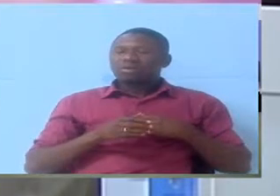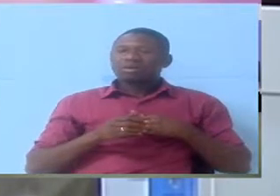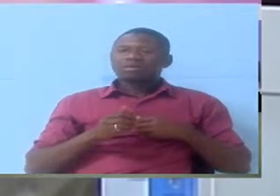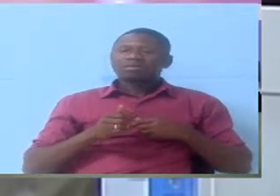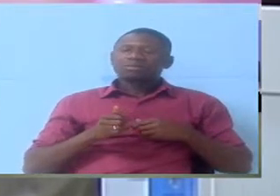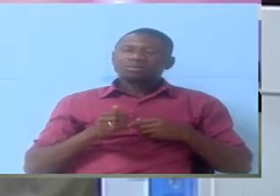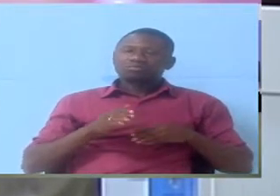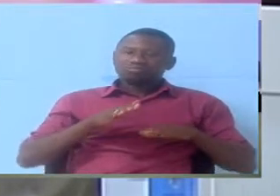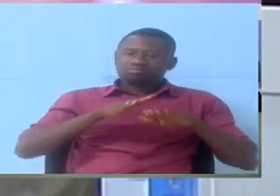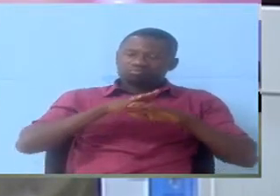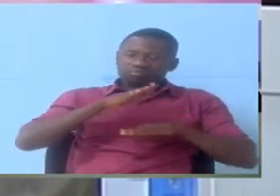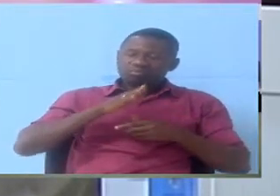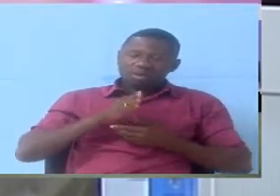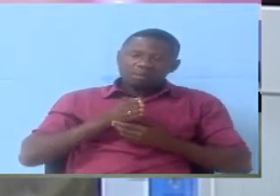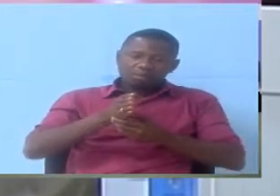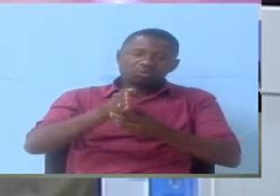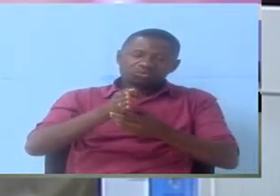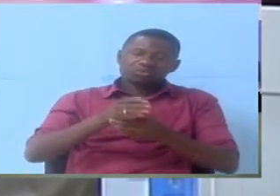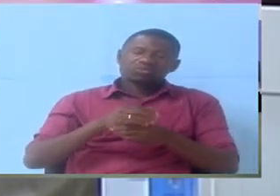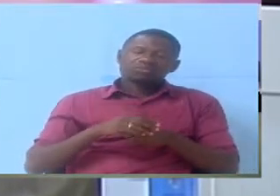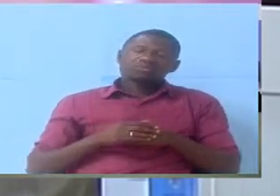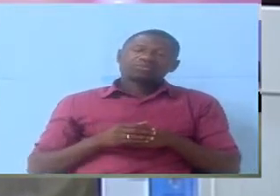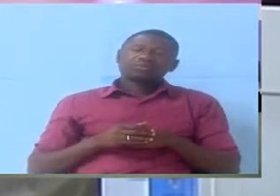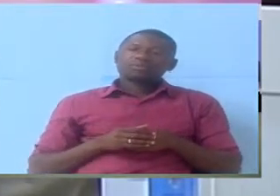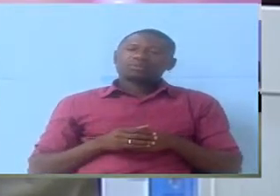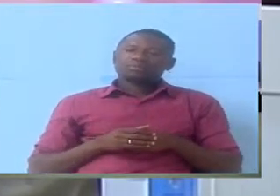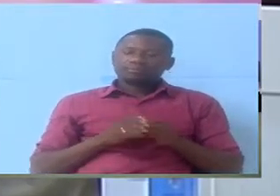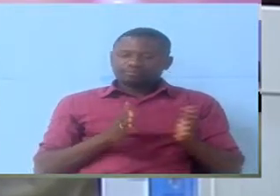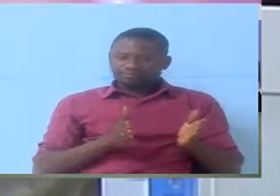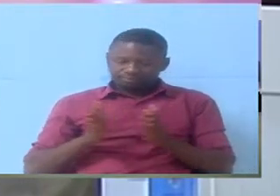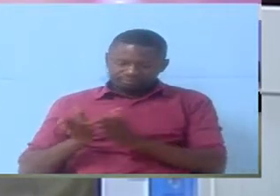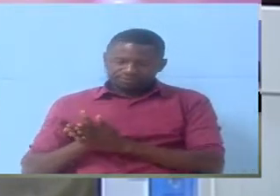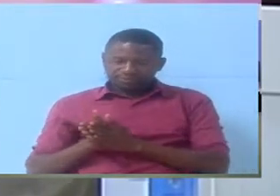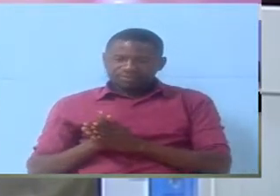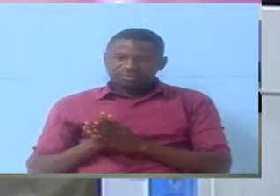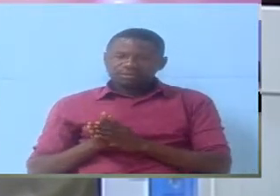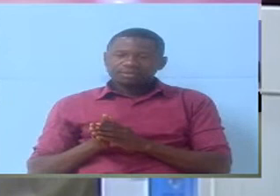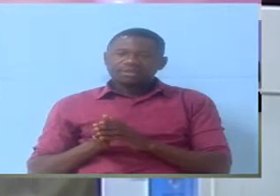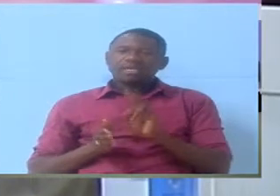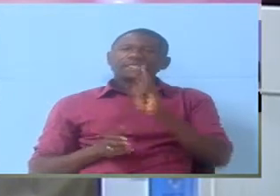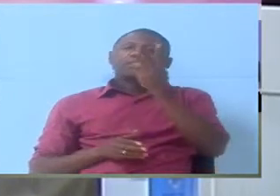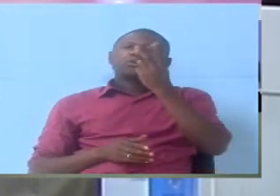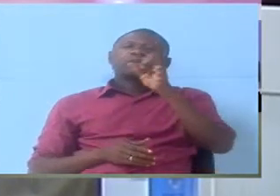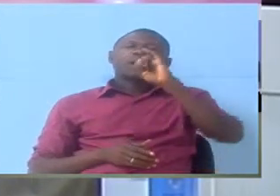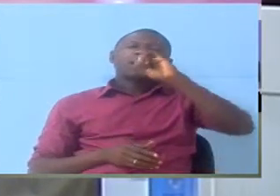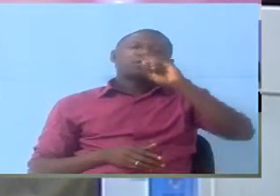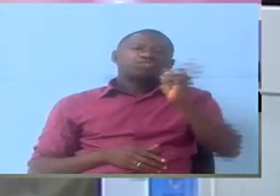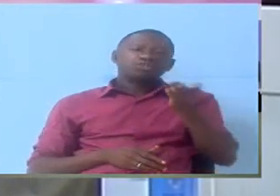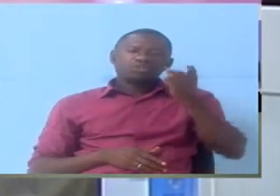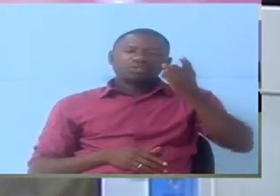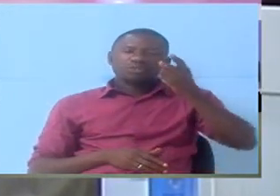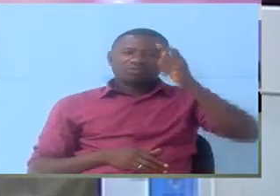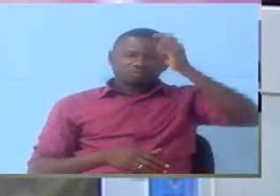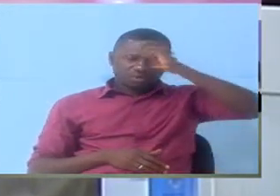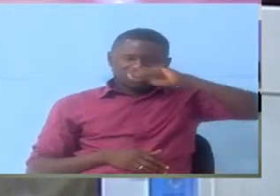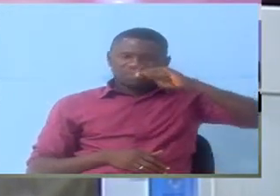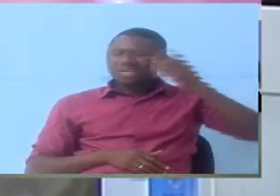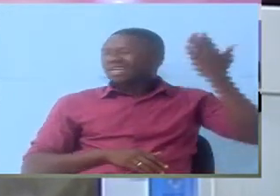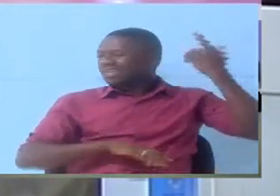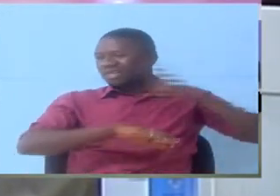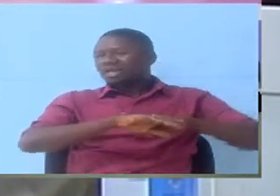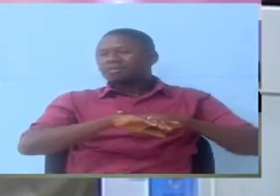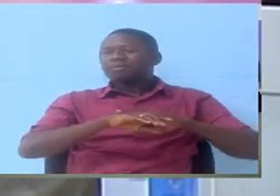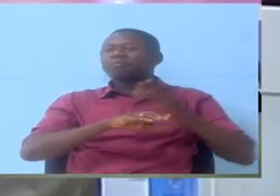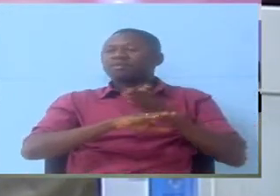tela yamar lati nungo tumo. The deputy IG at the time. Watembo mensimbe IG kang. Was Abunjai.